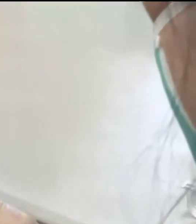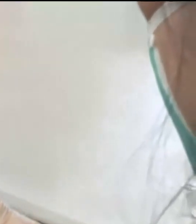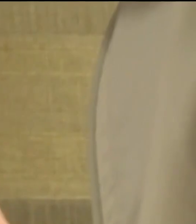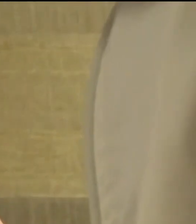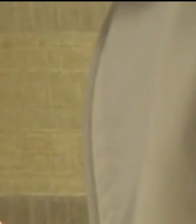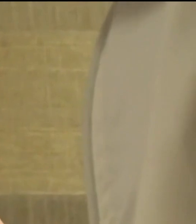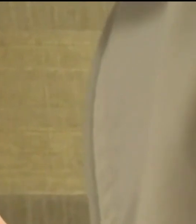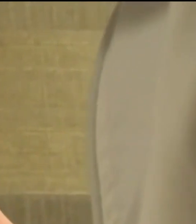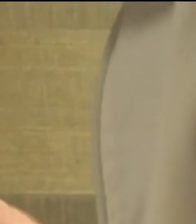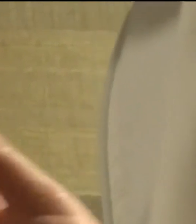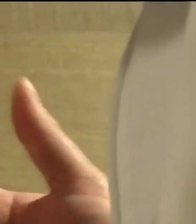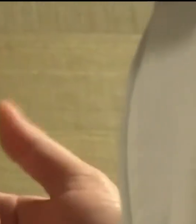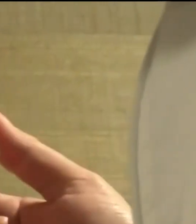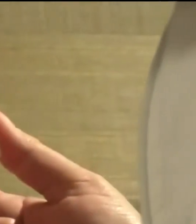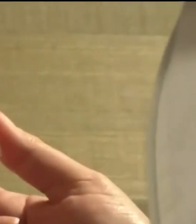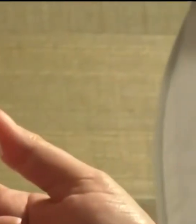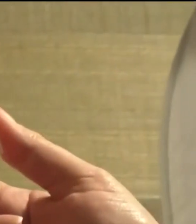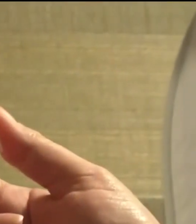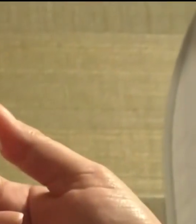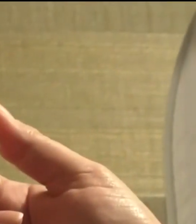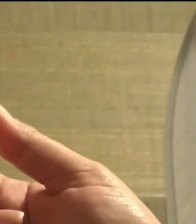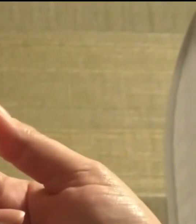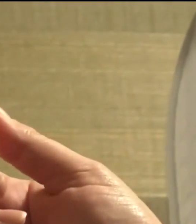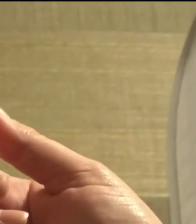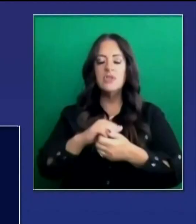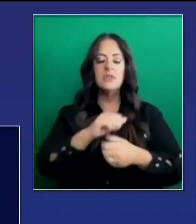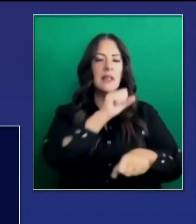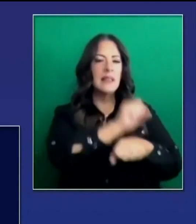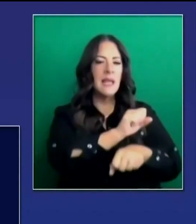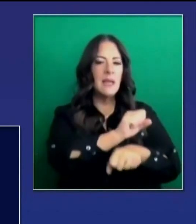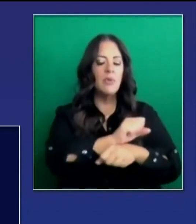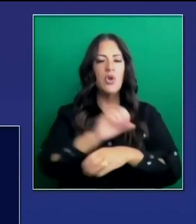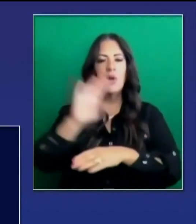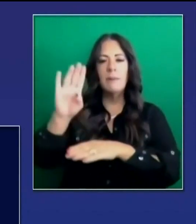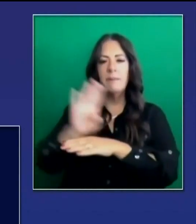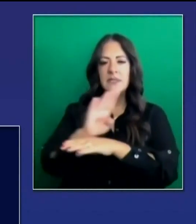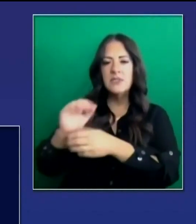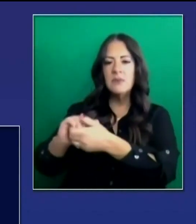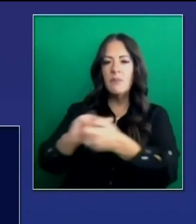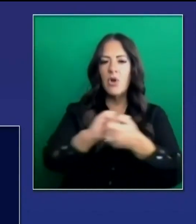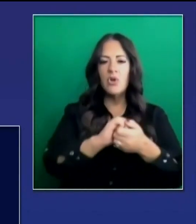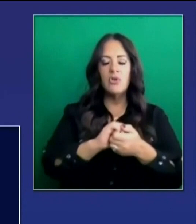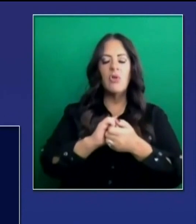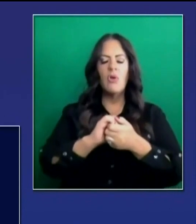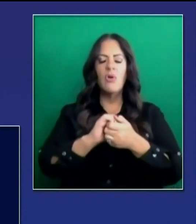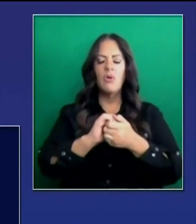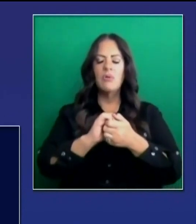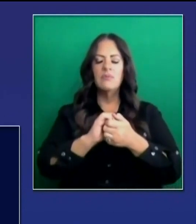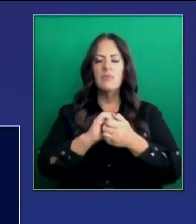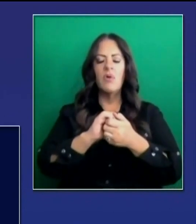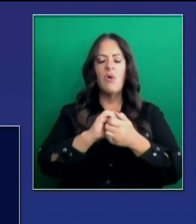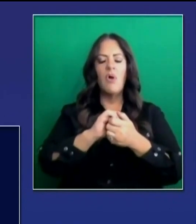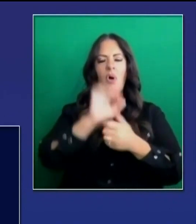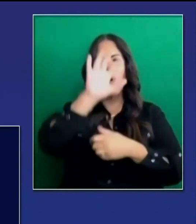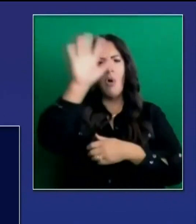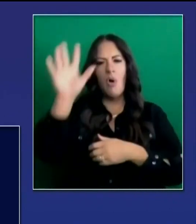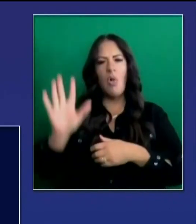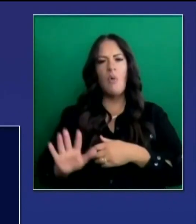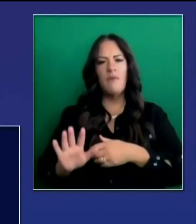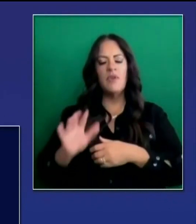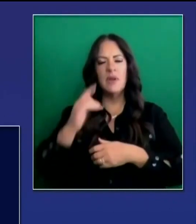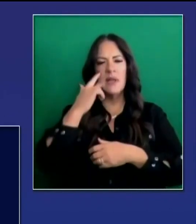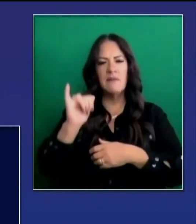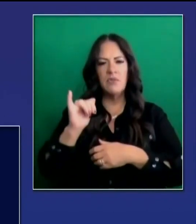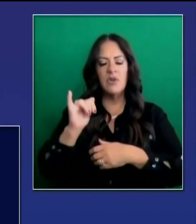as counties complain they already don't have enough doses to go around. This notion of an all-hands-on-deck approach to accelerate